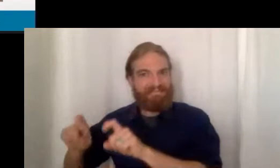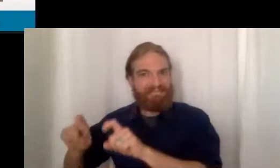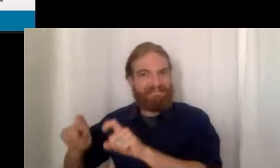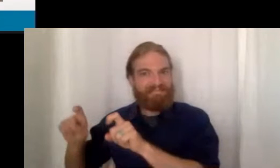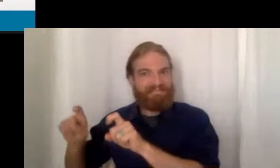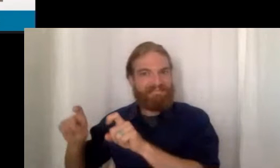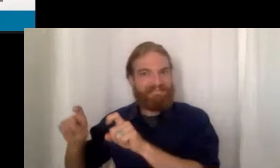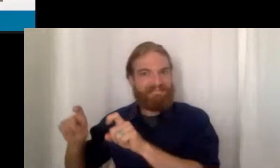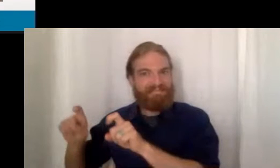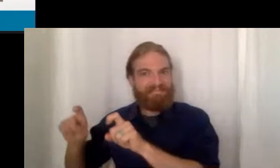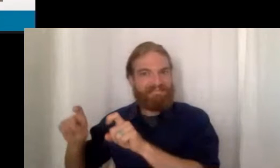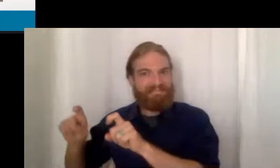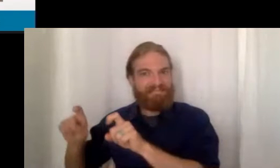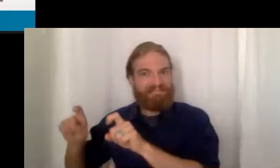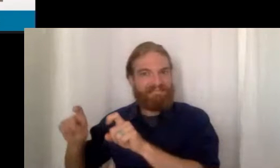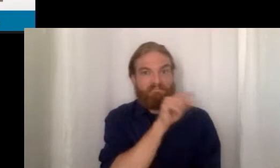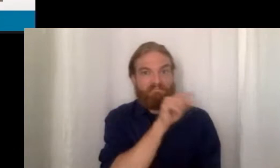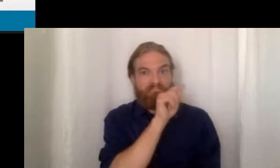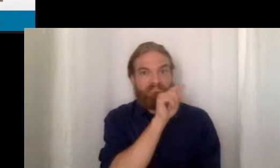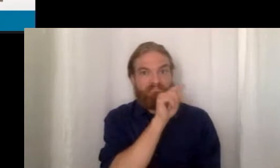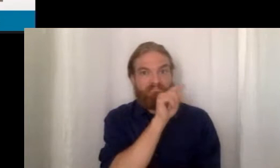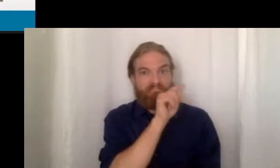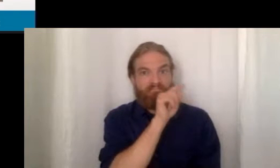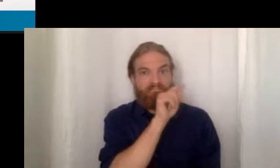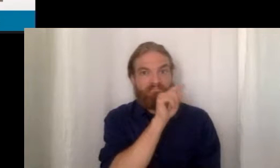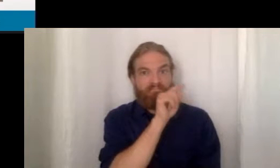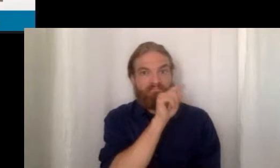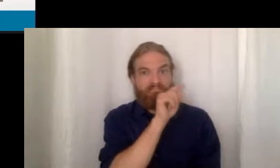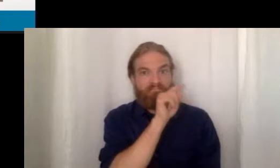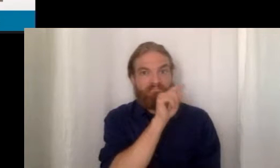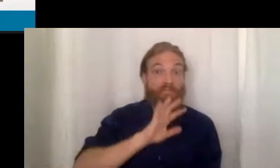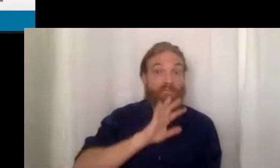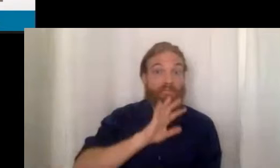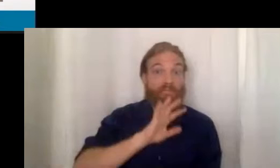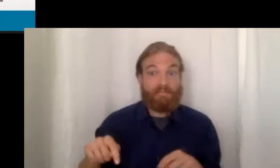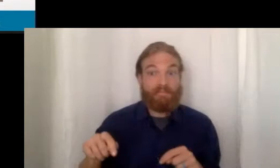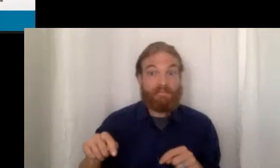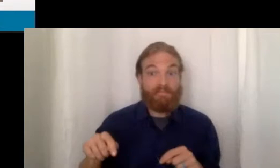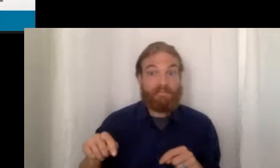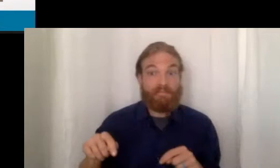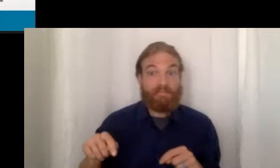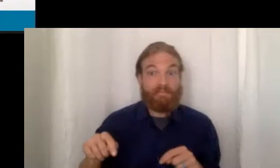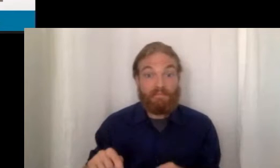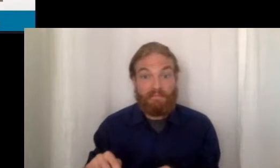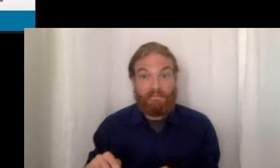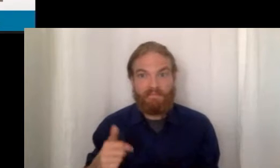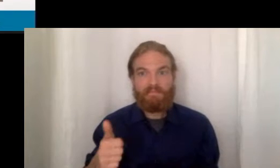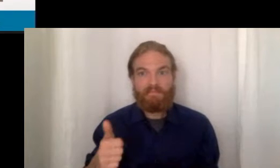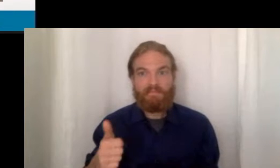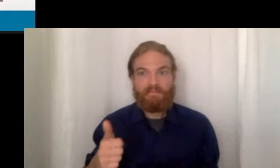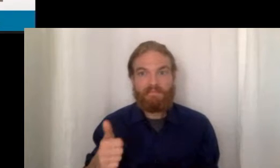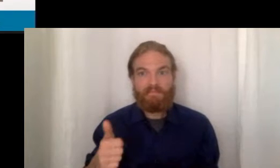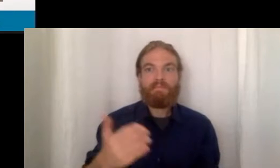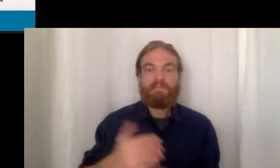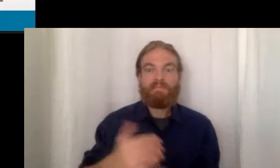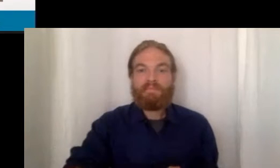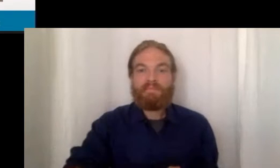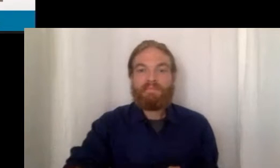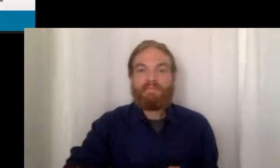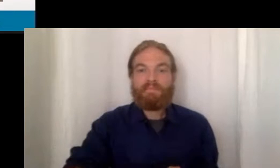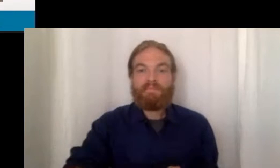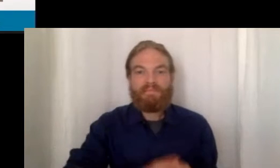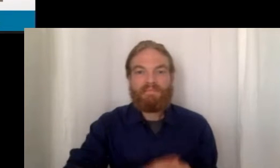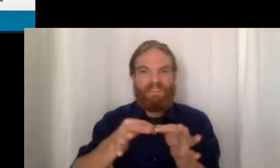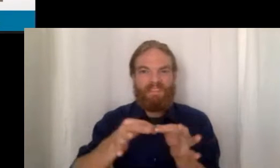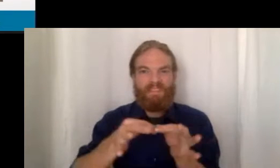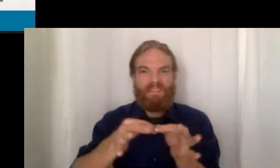really pleased that El Paso County was chosen as one of those sites to expand. and we'll be able to